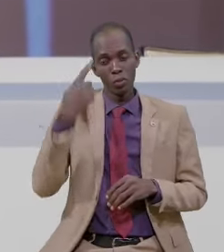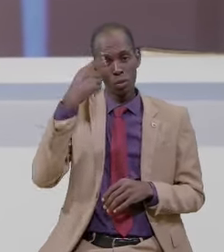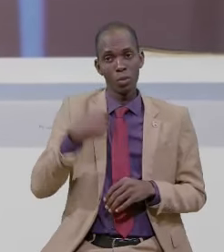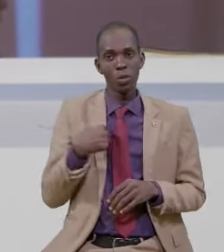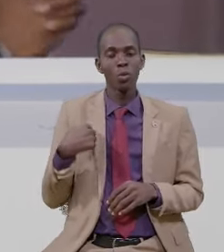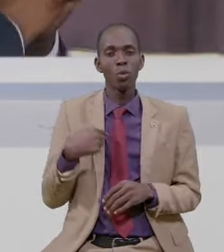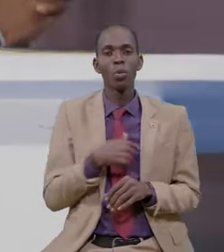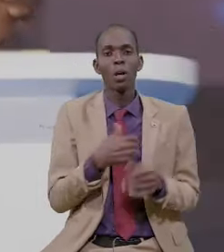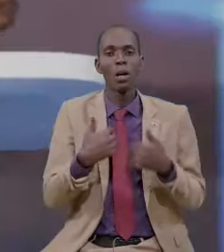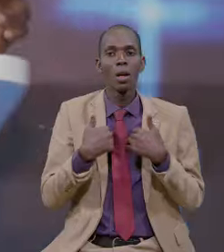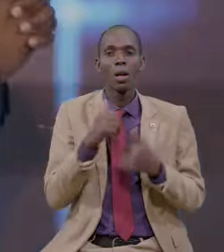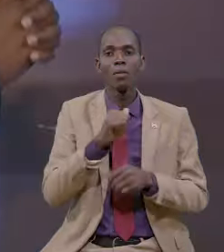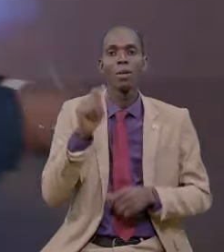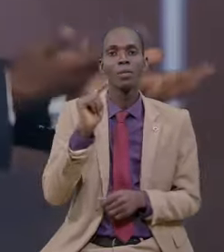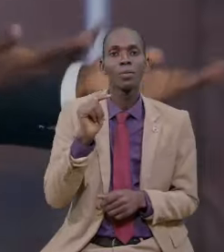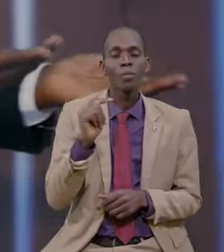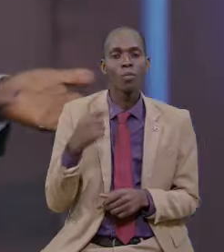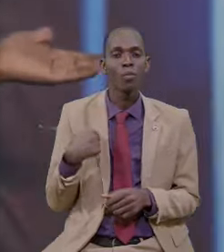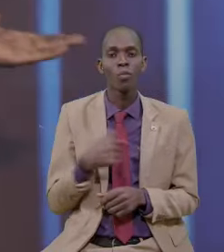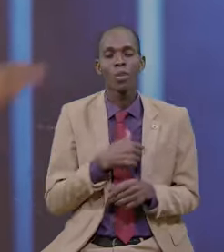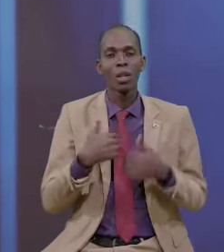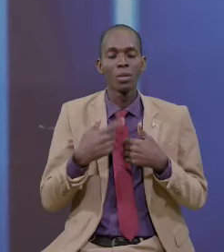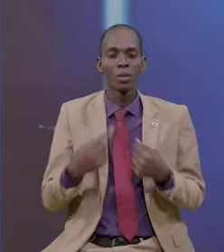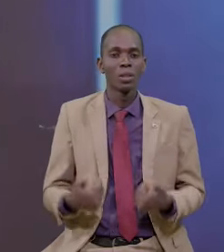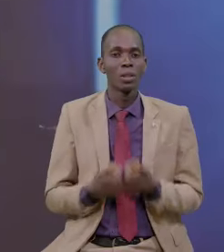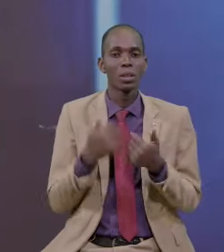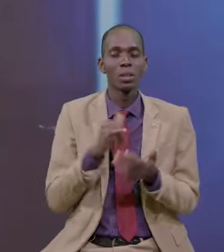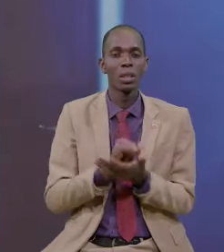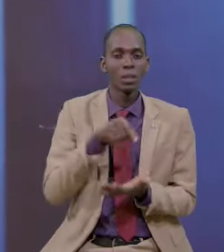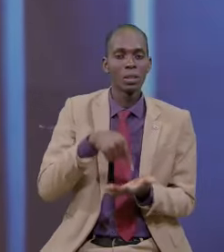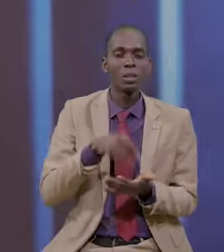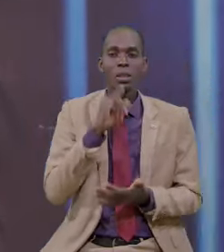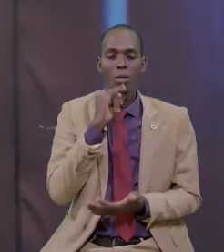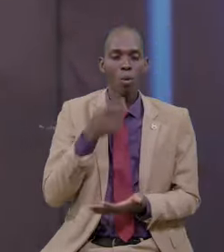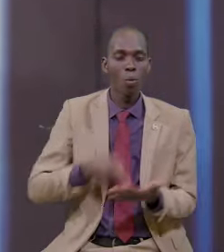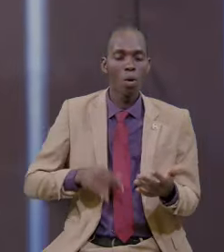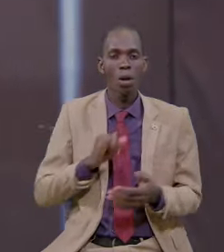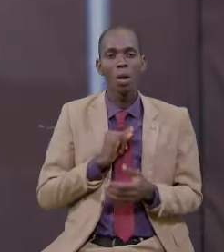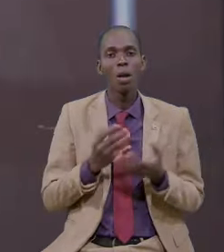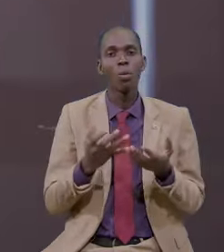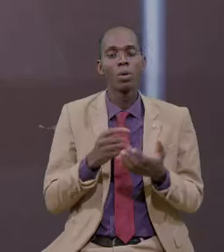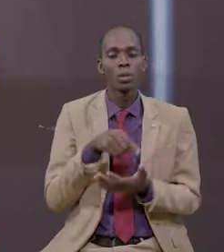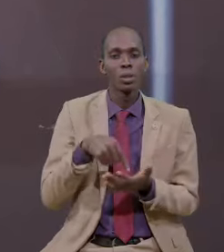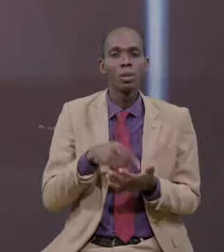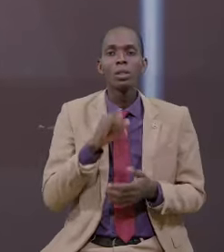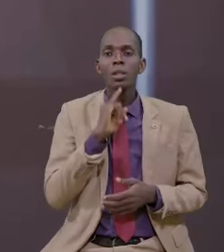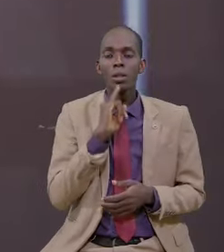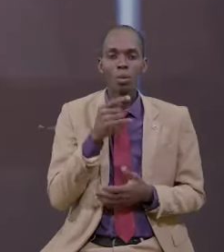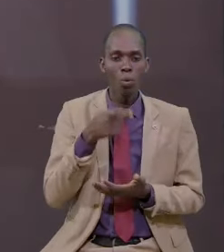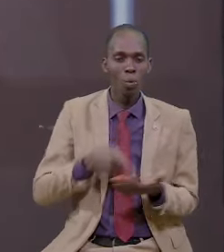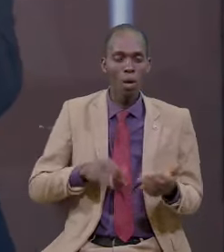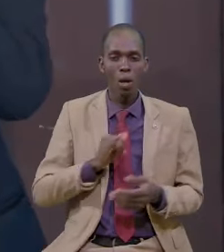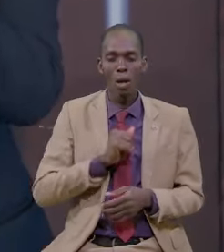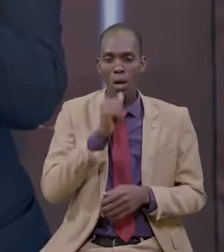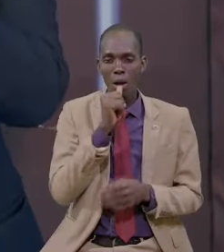we have the challenge that this is what I was and this is what I am now.